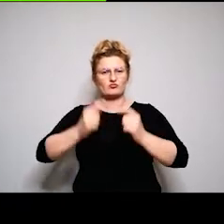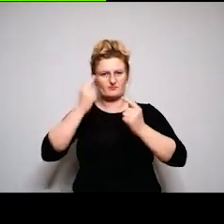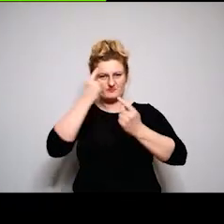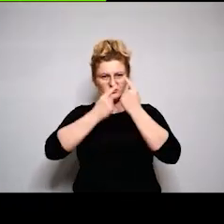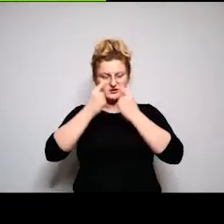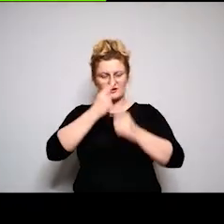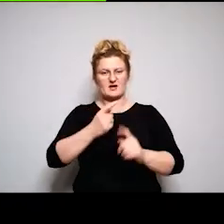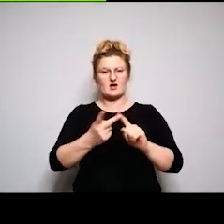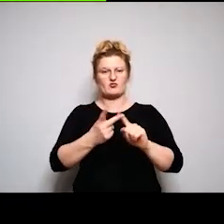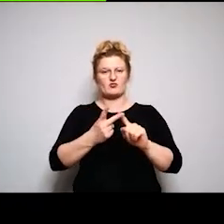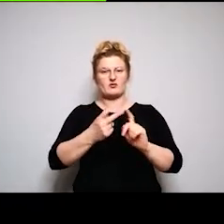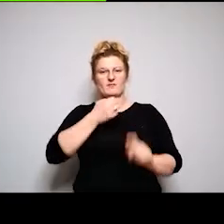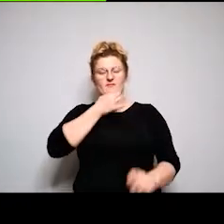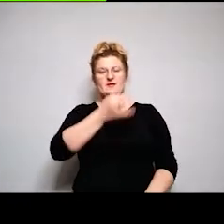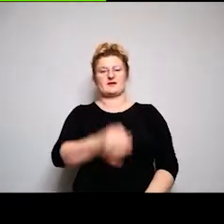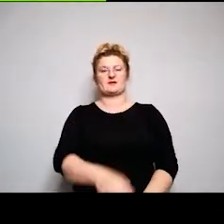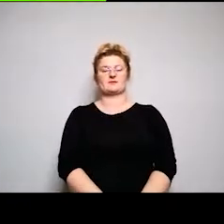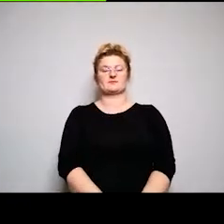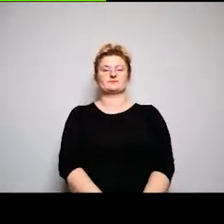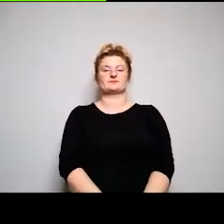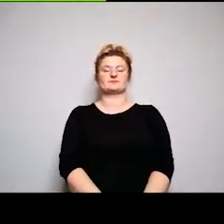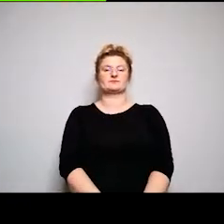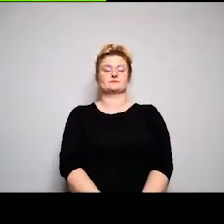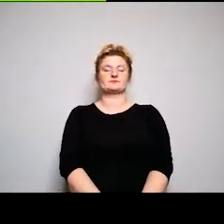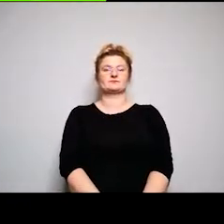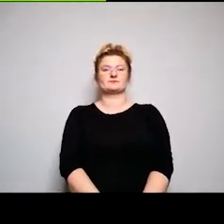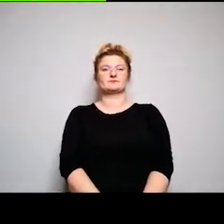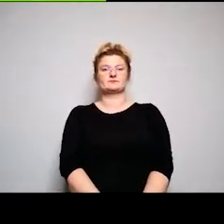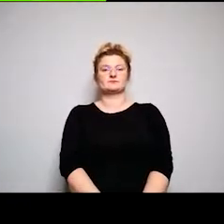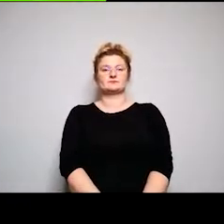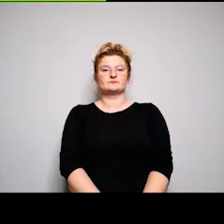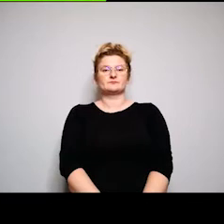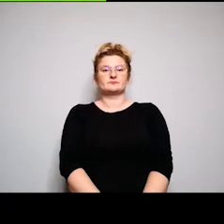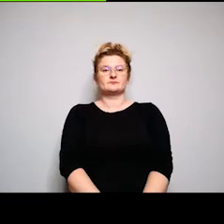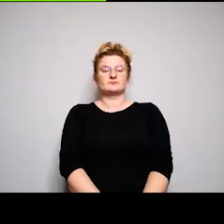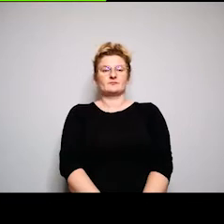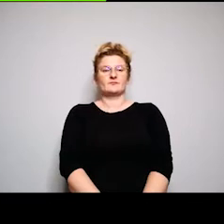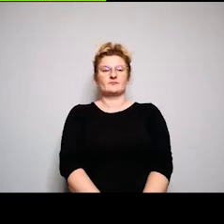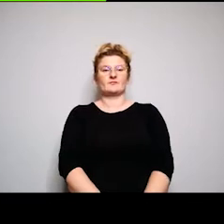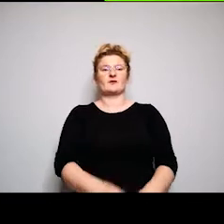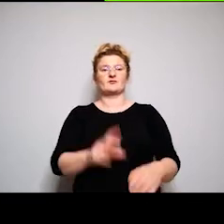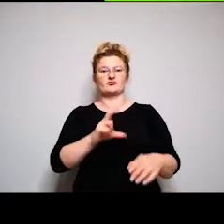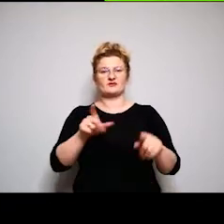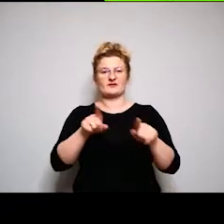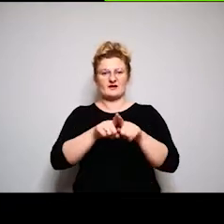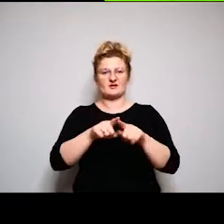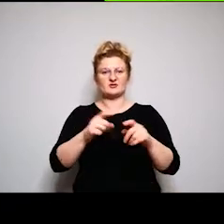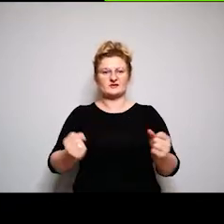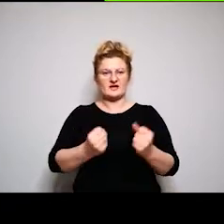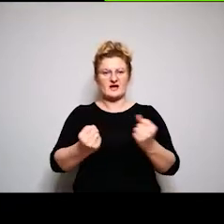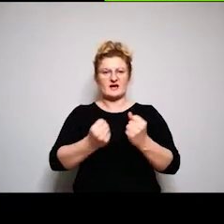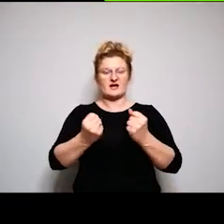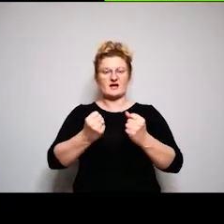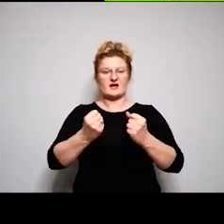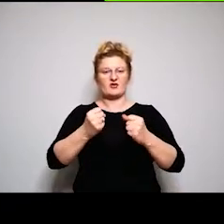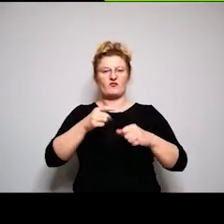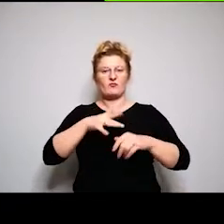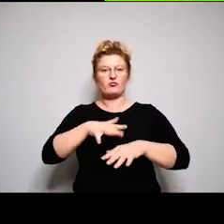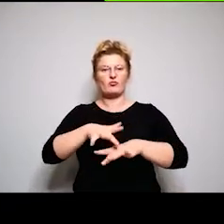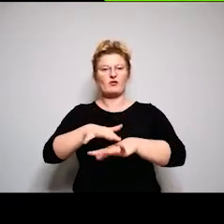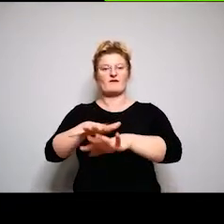do you work on the violence between boys and boys and men? Yeah. Or